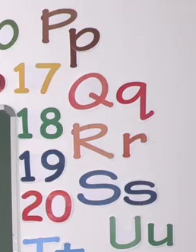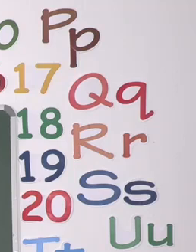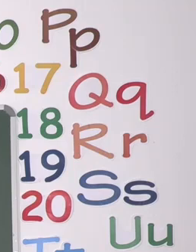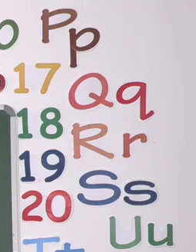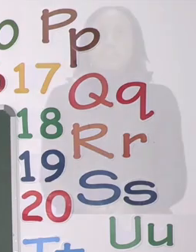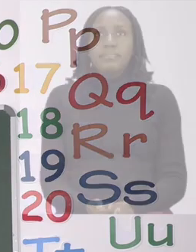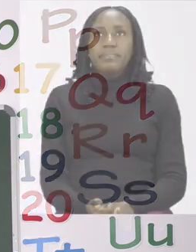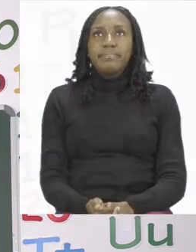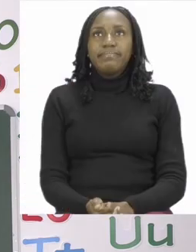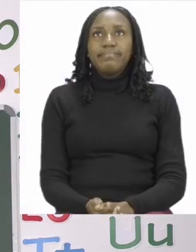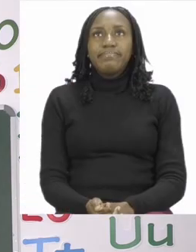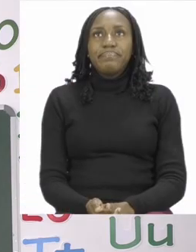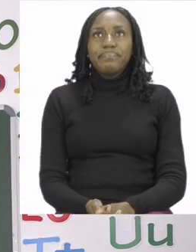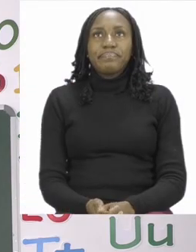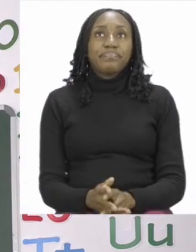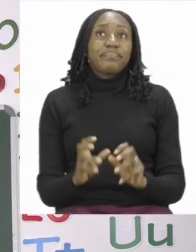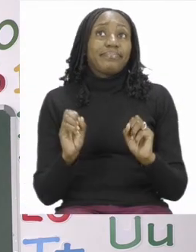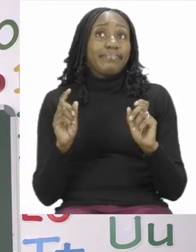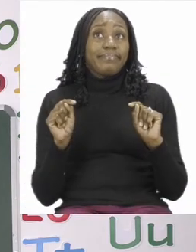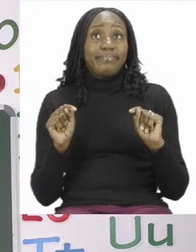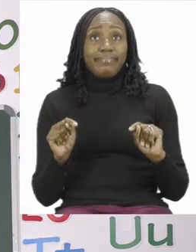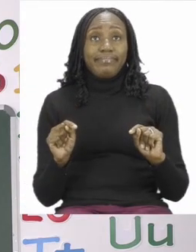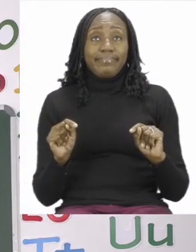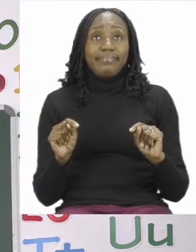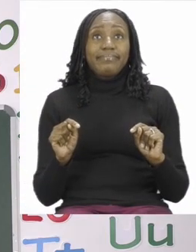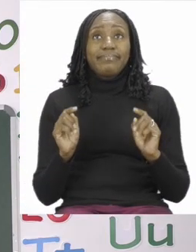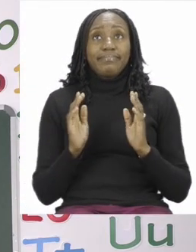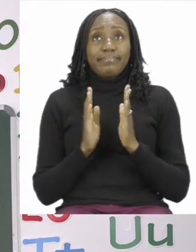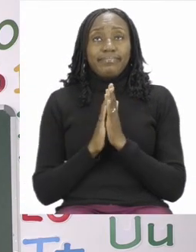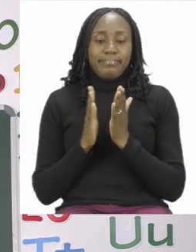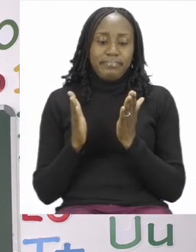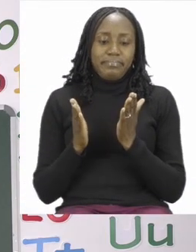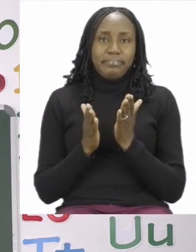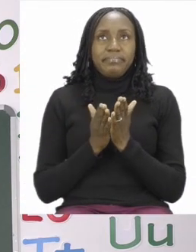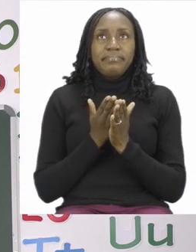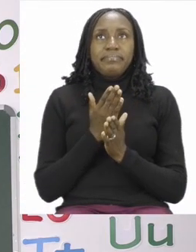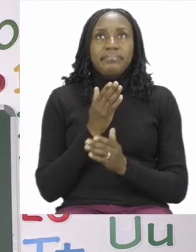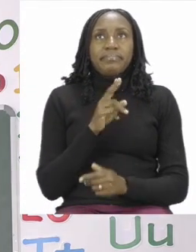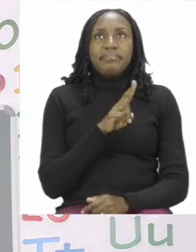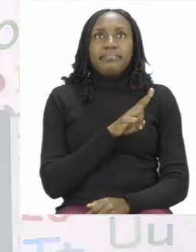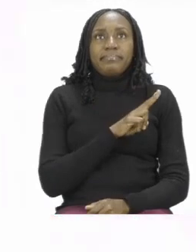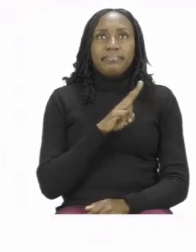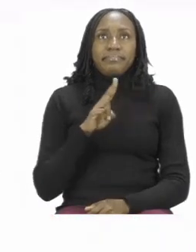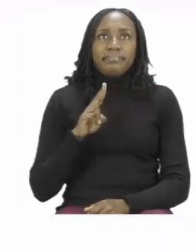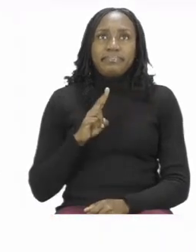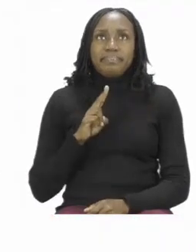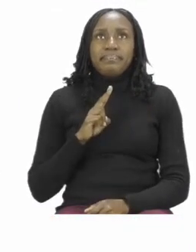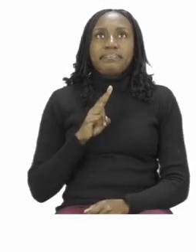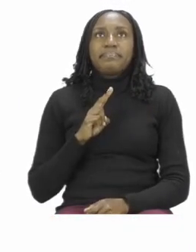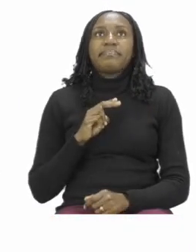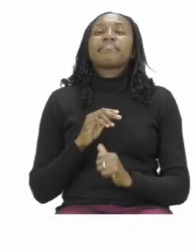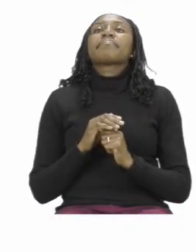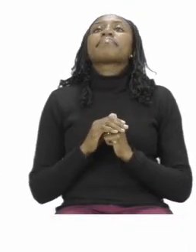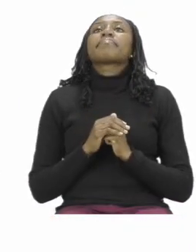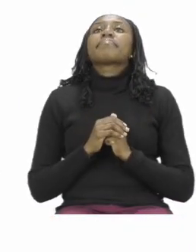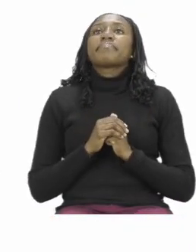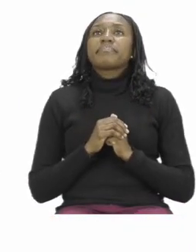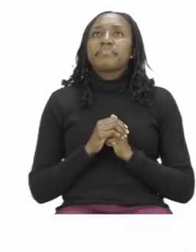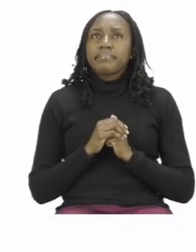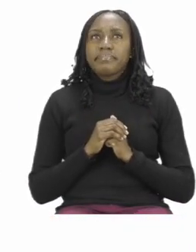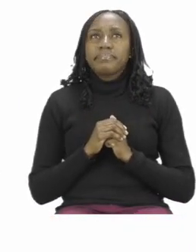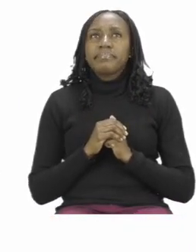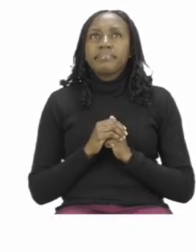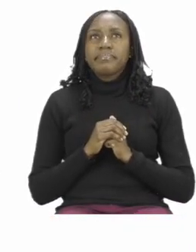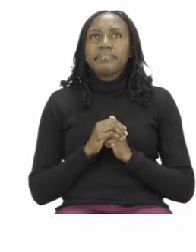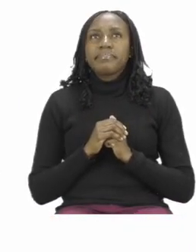To start our lesson, boys and girls, let us all turn to page 22. On page 22, we are going to be